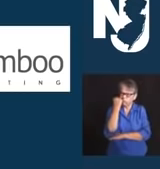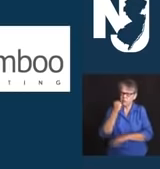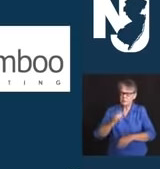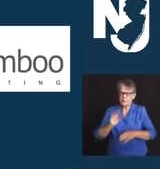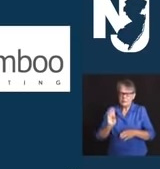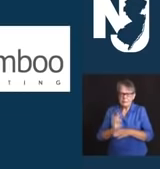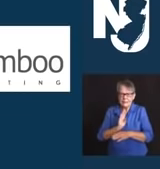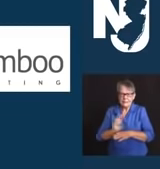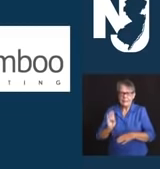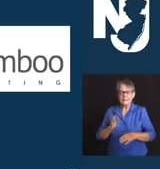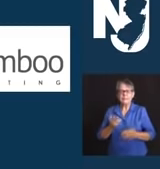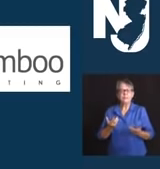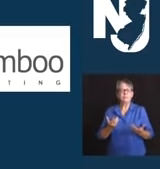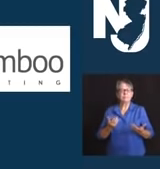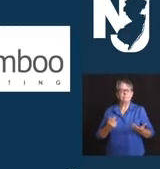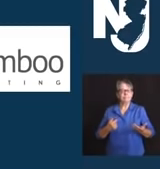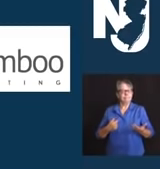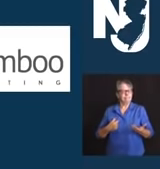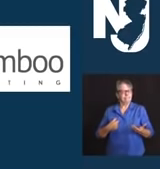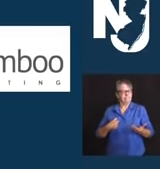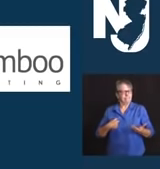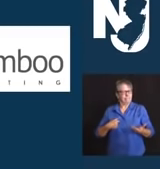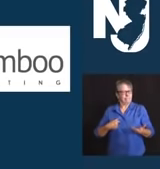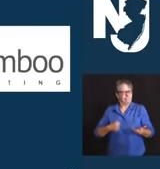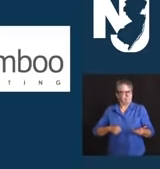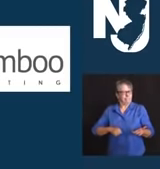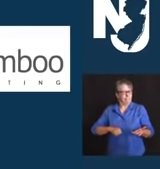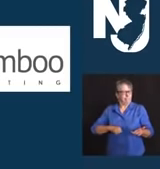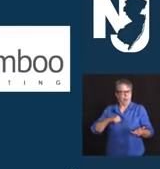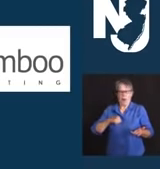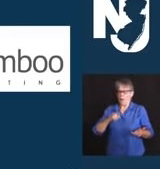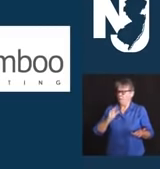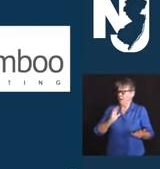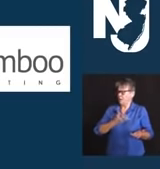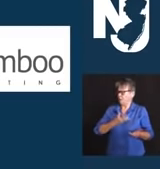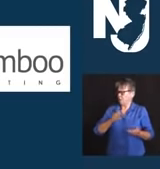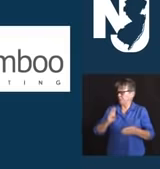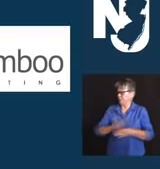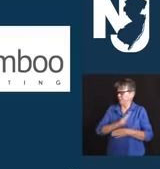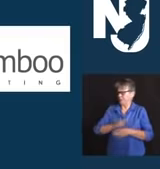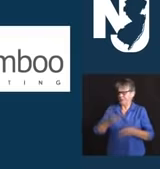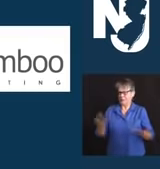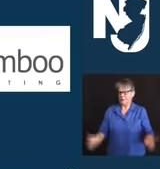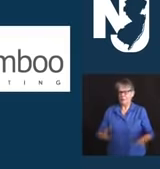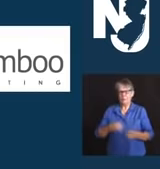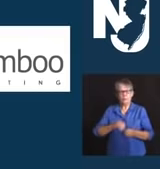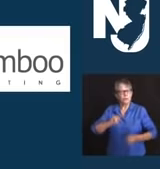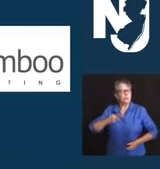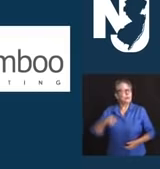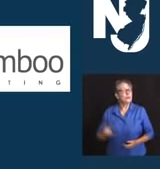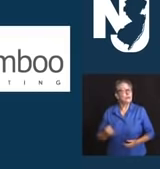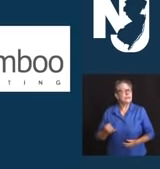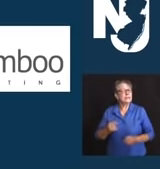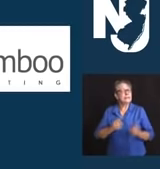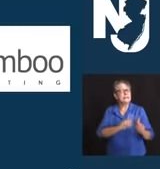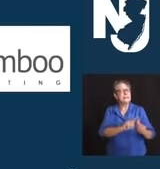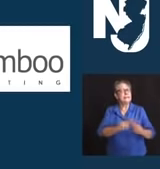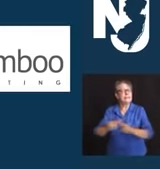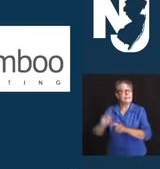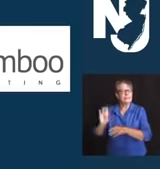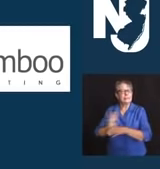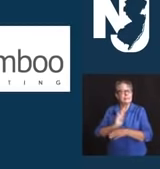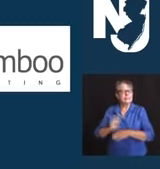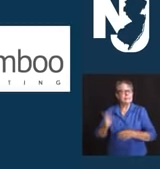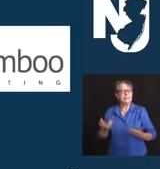your home, and we are honored to be the home of Red Bamboo. And Alberto is also taking one of the final steps